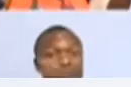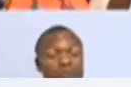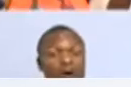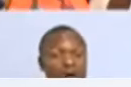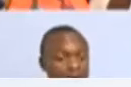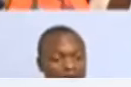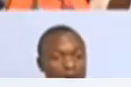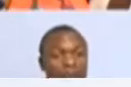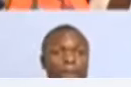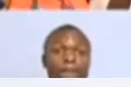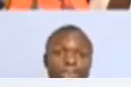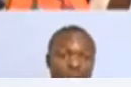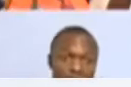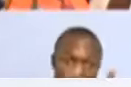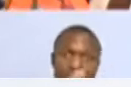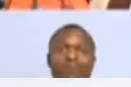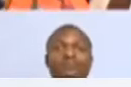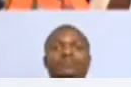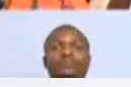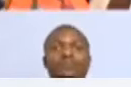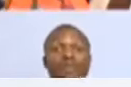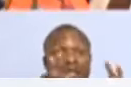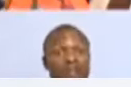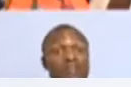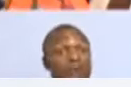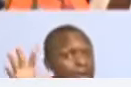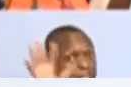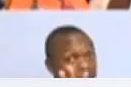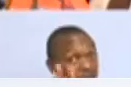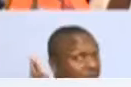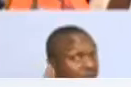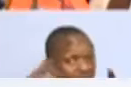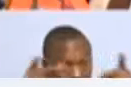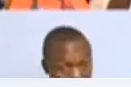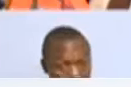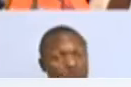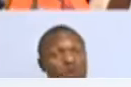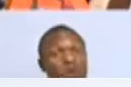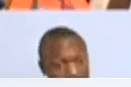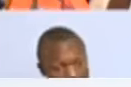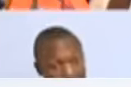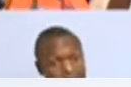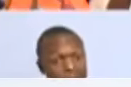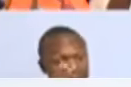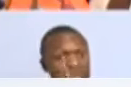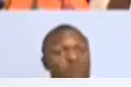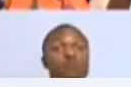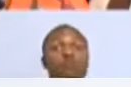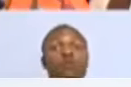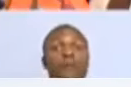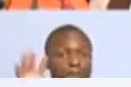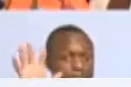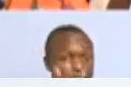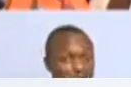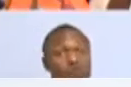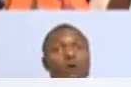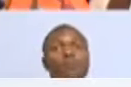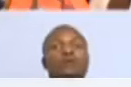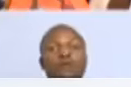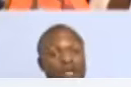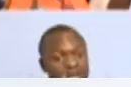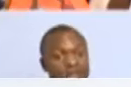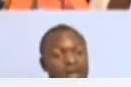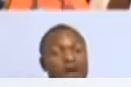station, we go for you. That's all. That's the difference. Before you attack, you are protected. Now you